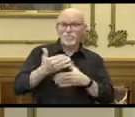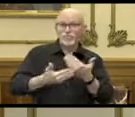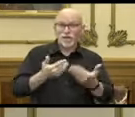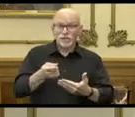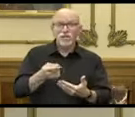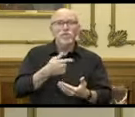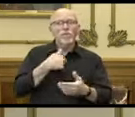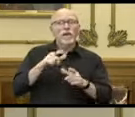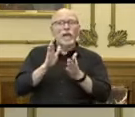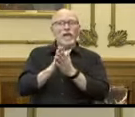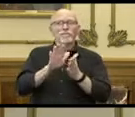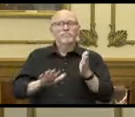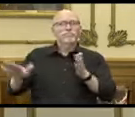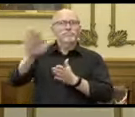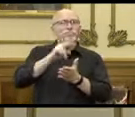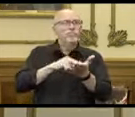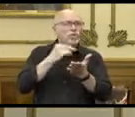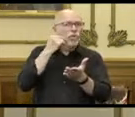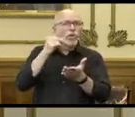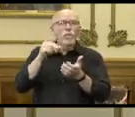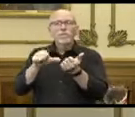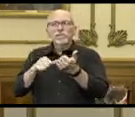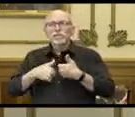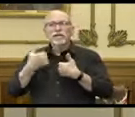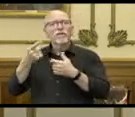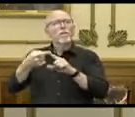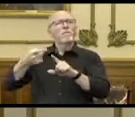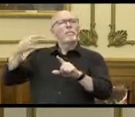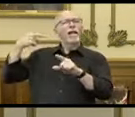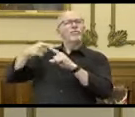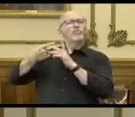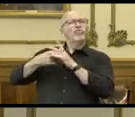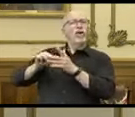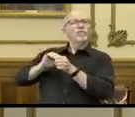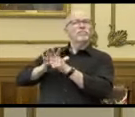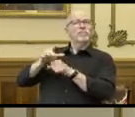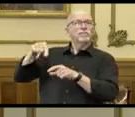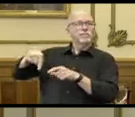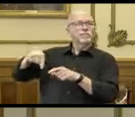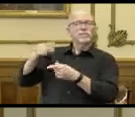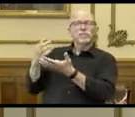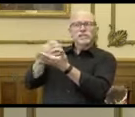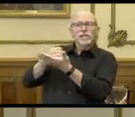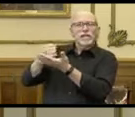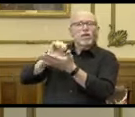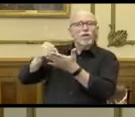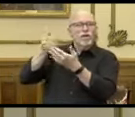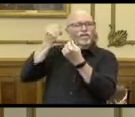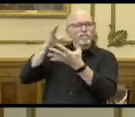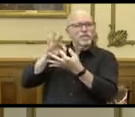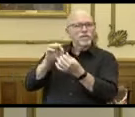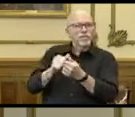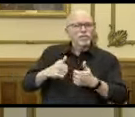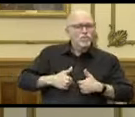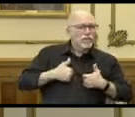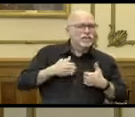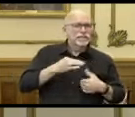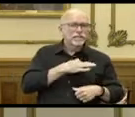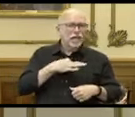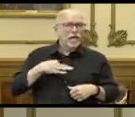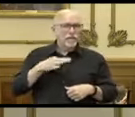ask facilities to go back to the start of this pandemic and to collect all of the information around residents and